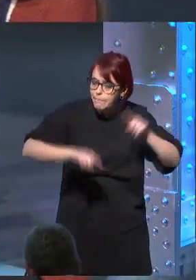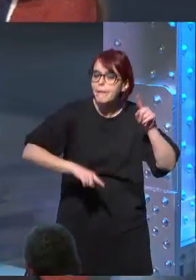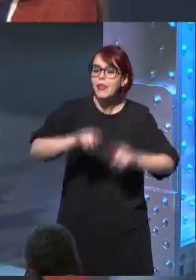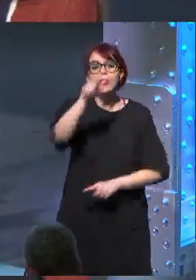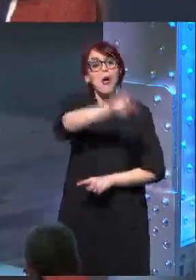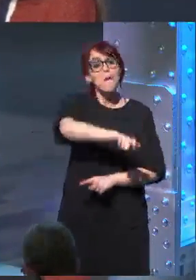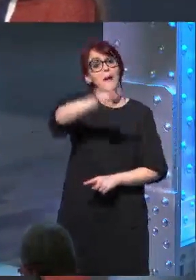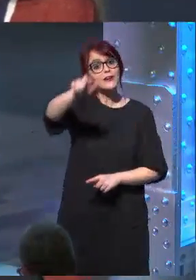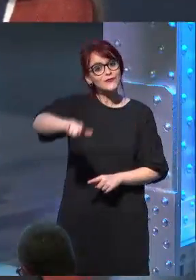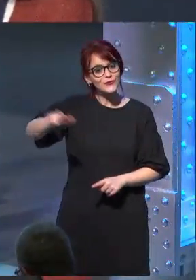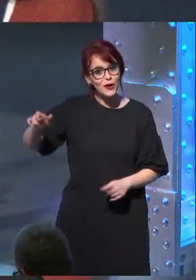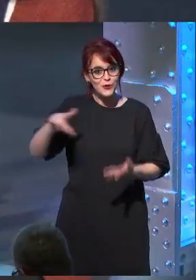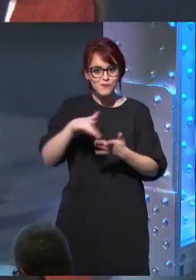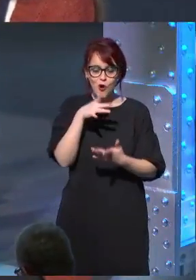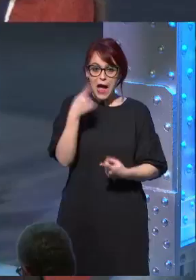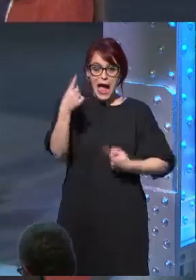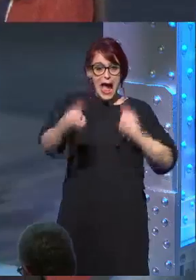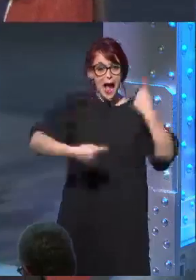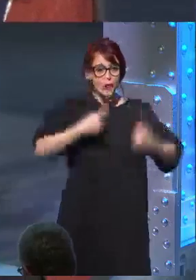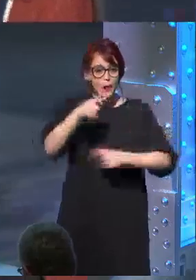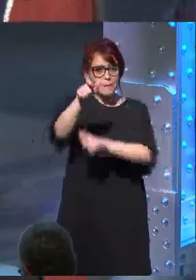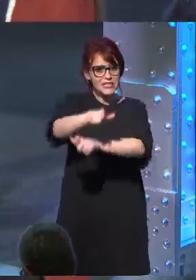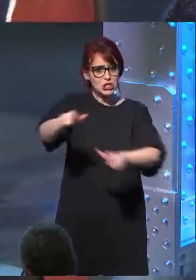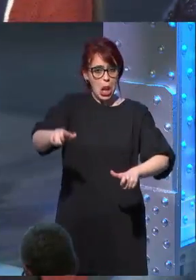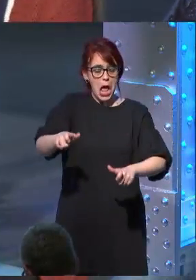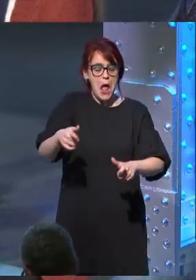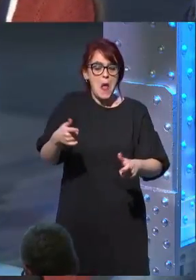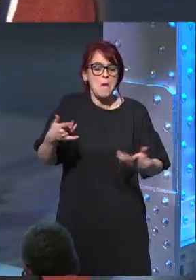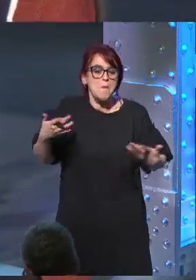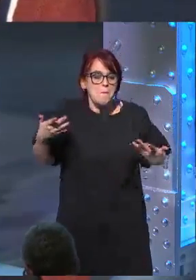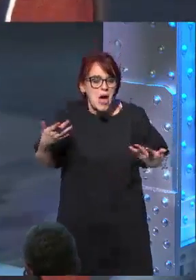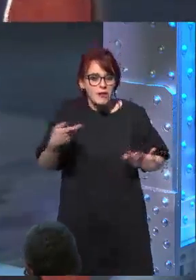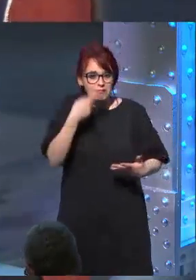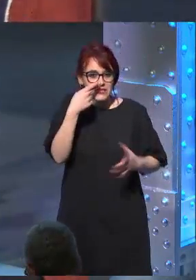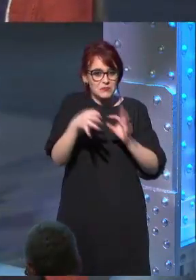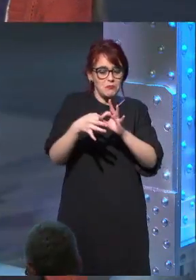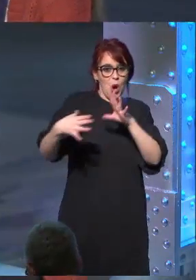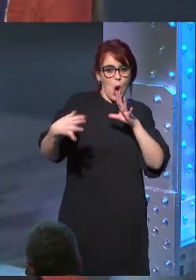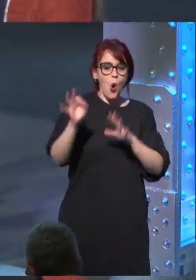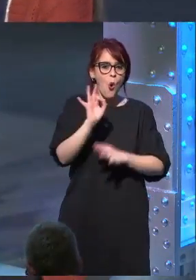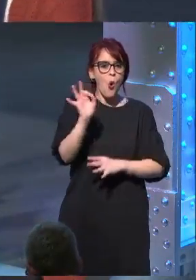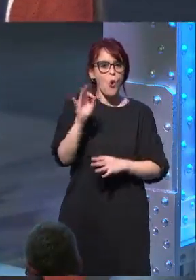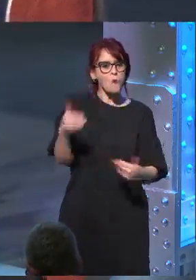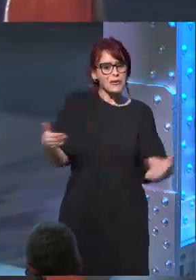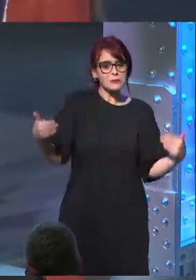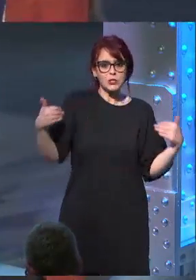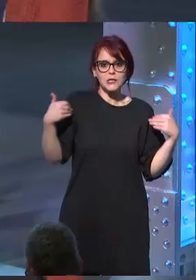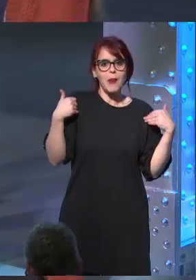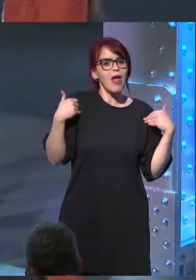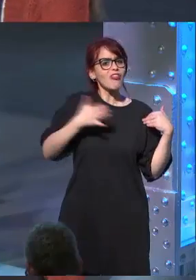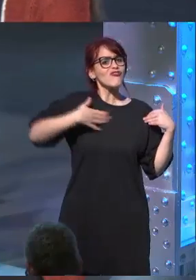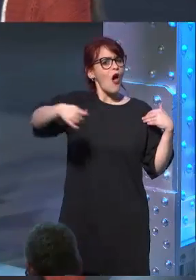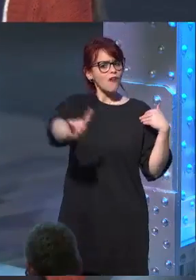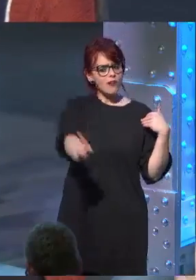Well, I do not know. It depends on the person. Some people do not